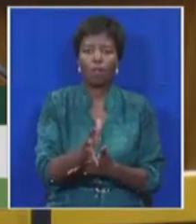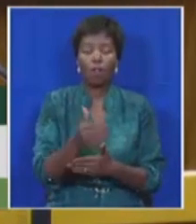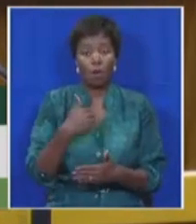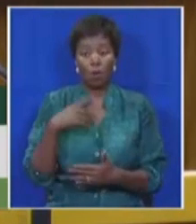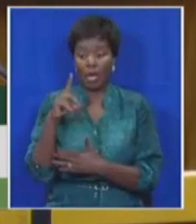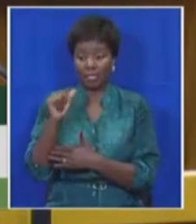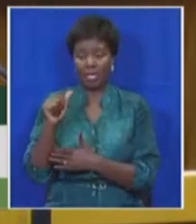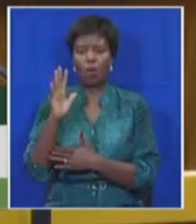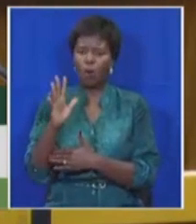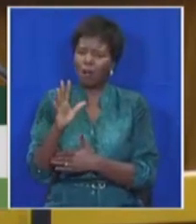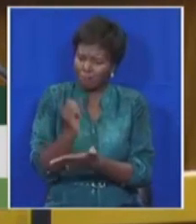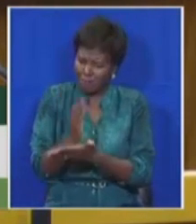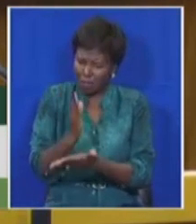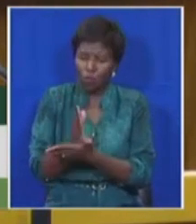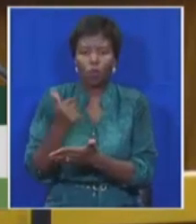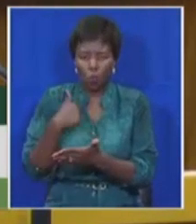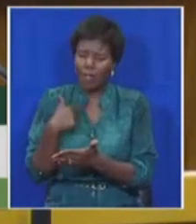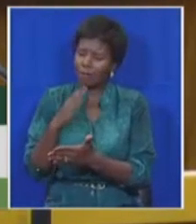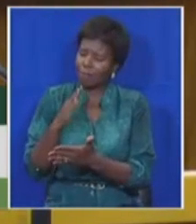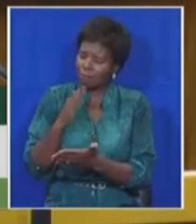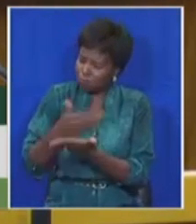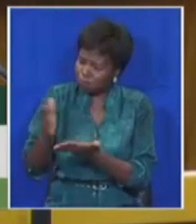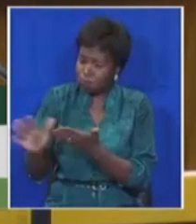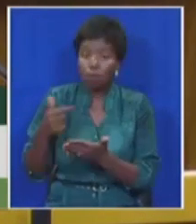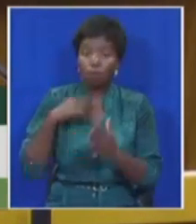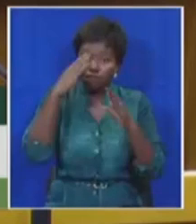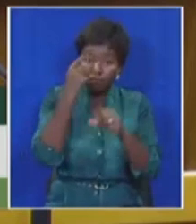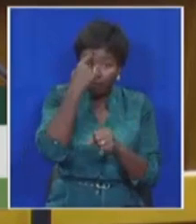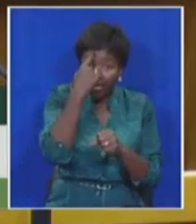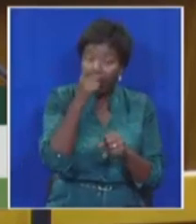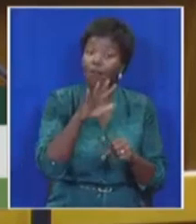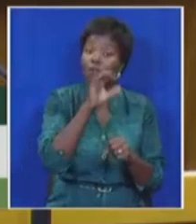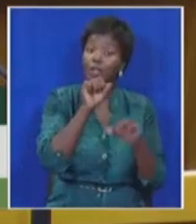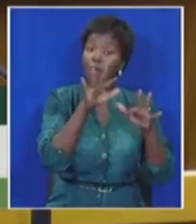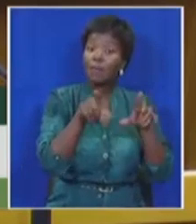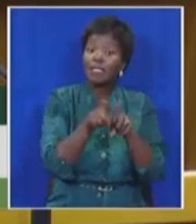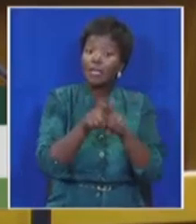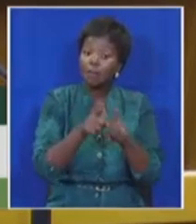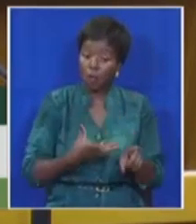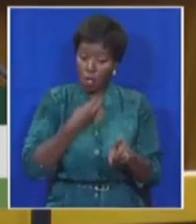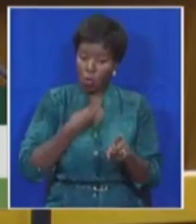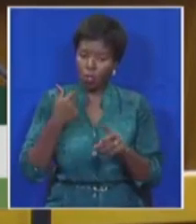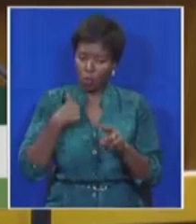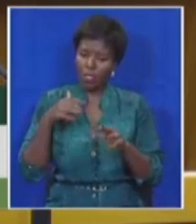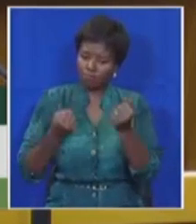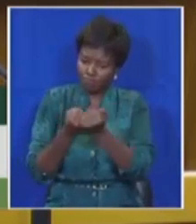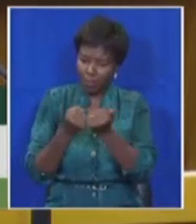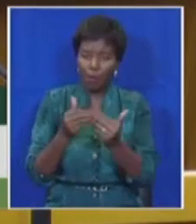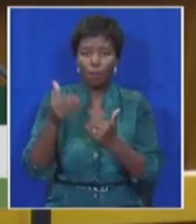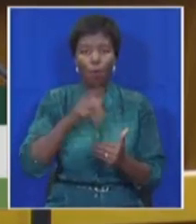on behalf of all South Africans, and especially the youth who have had to watch as the ANC has squandered and stolen